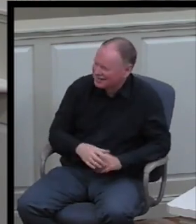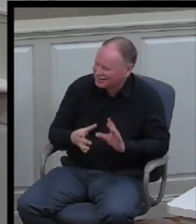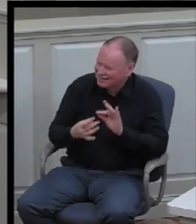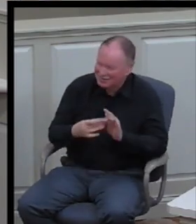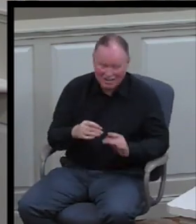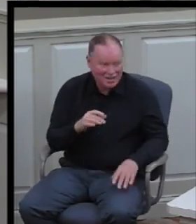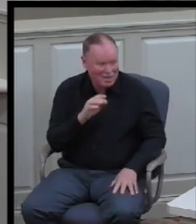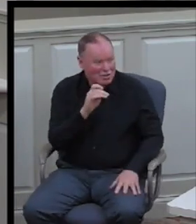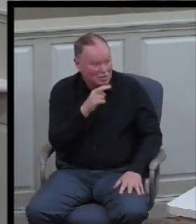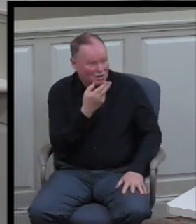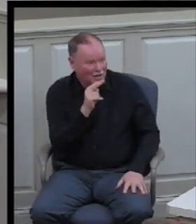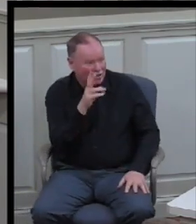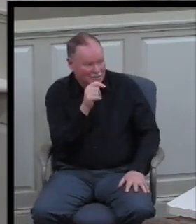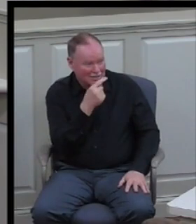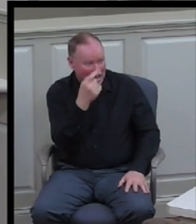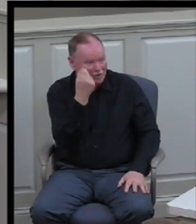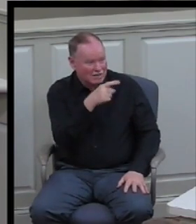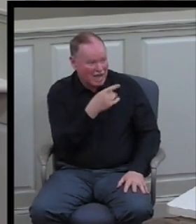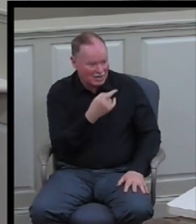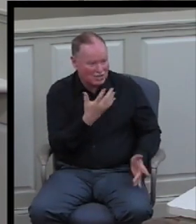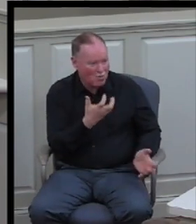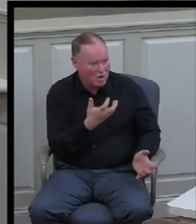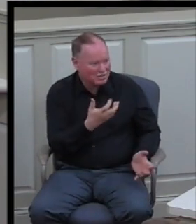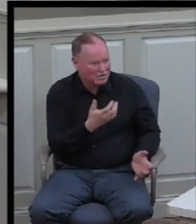Mr. Hunt, I understand you lobbied heavily for this.